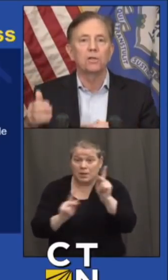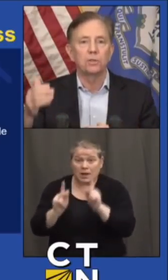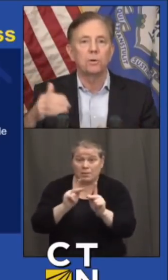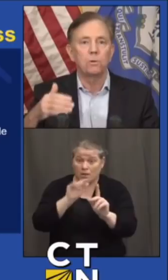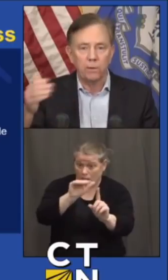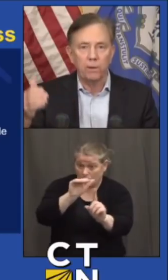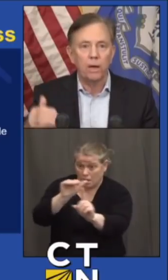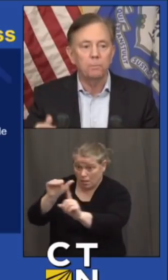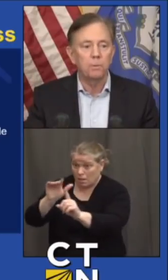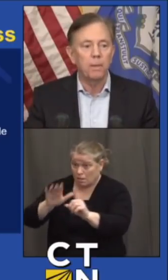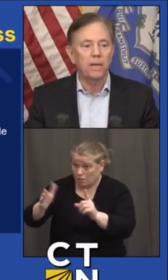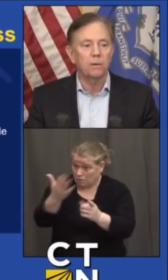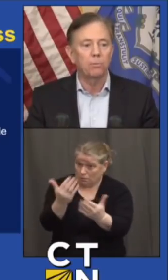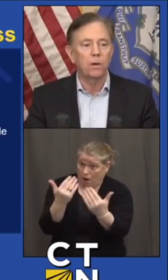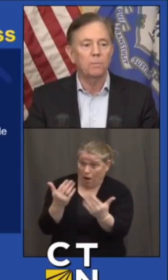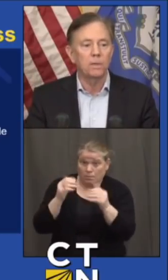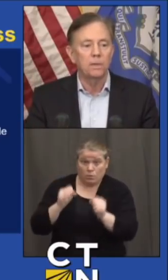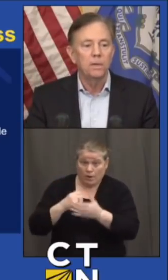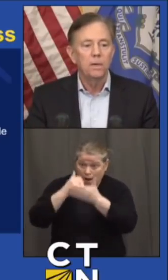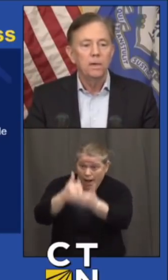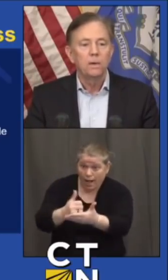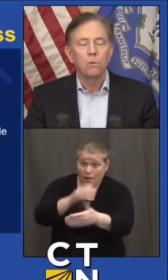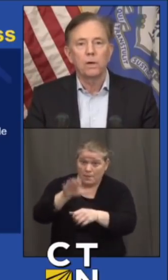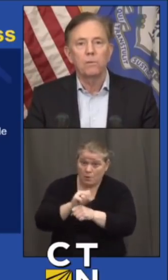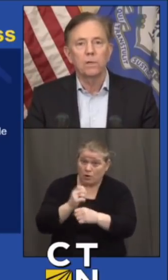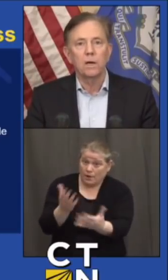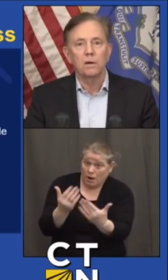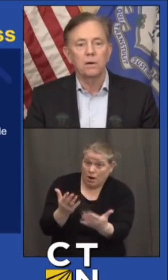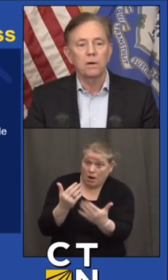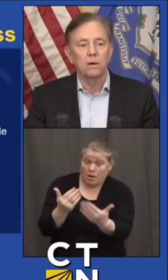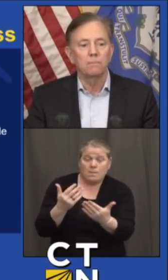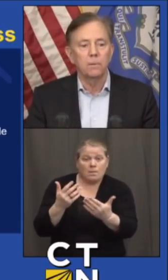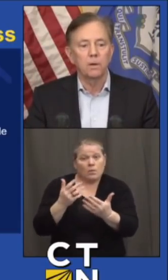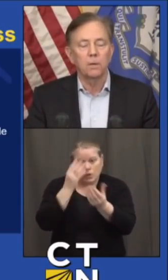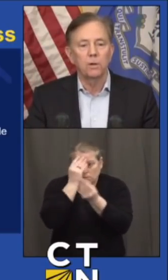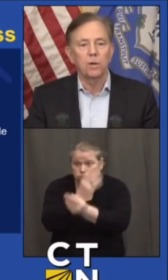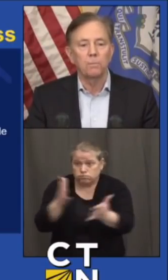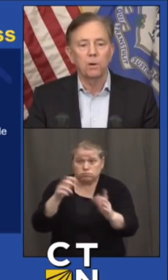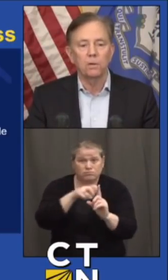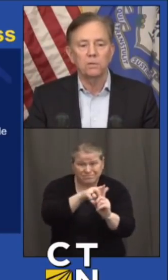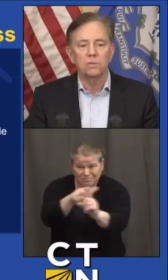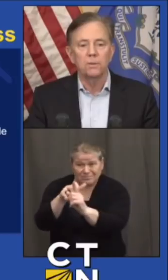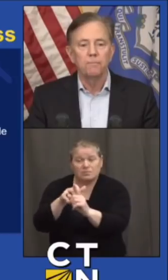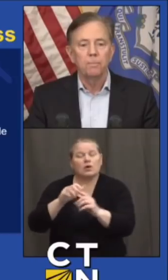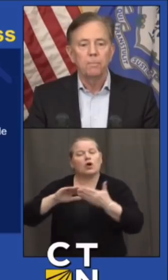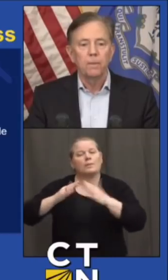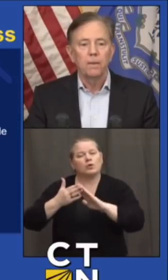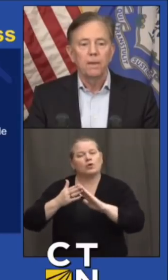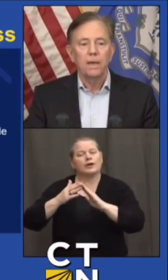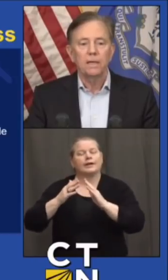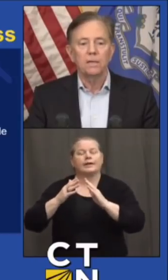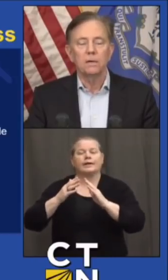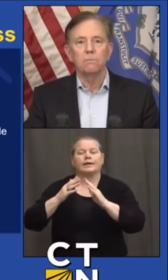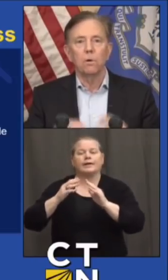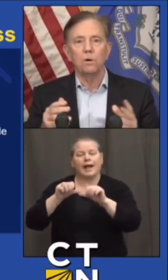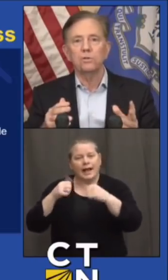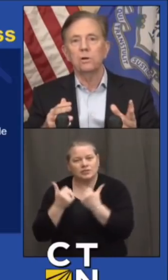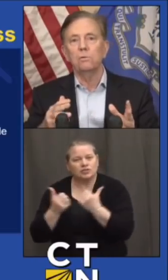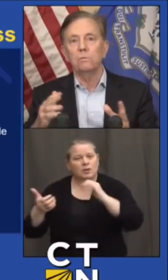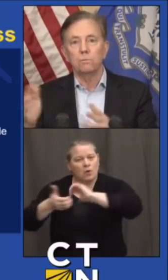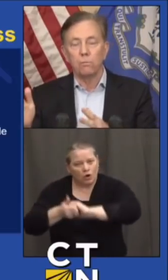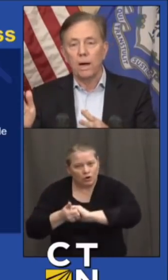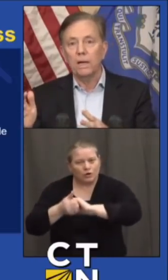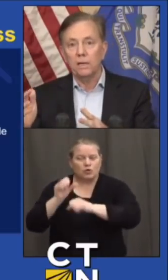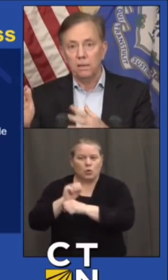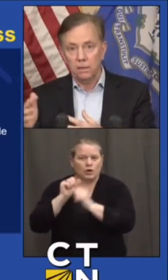are eligible. Can we help you make an appointment? Working with our community partners. And